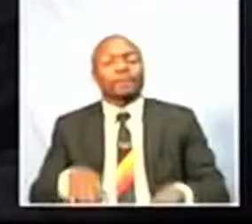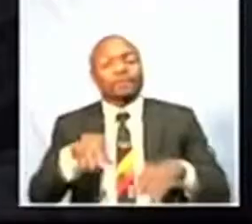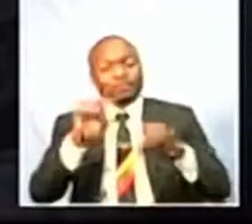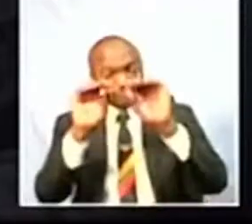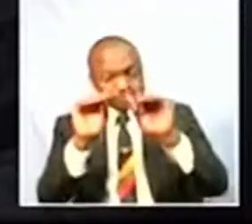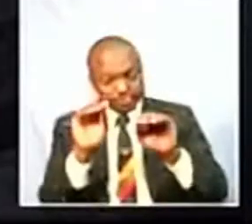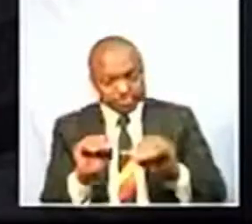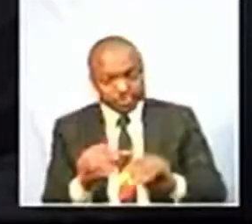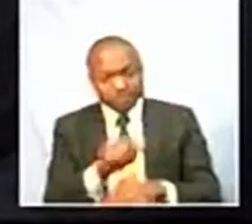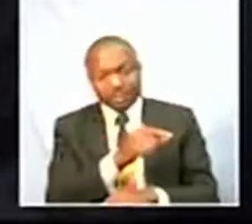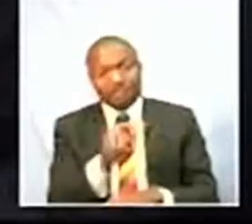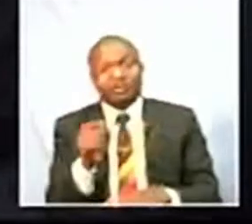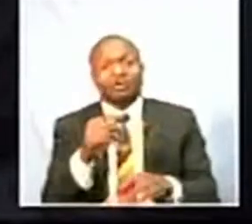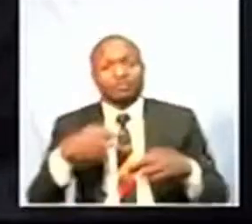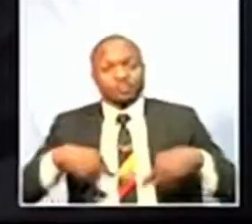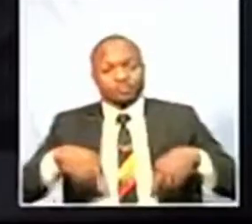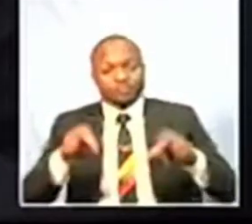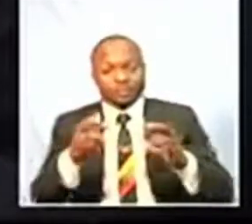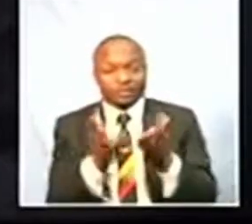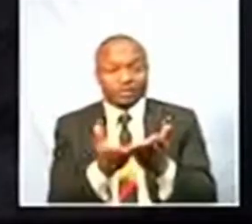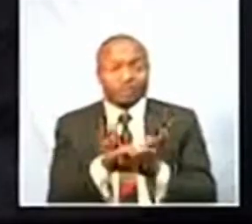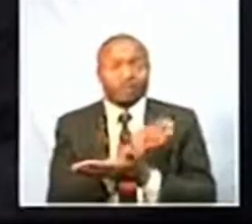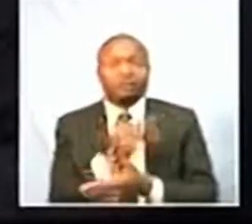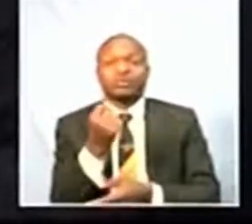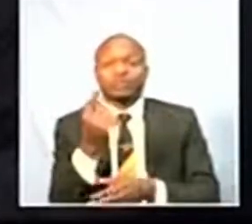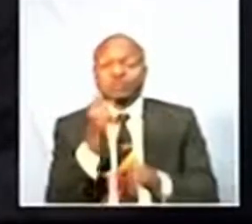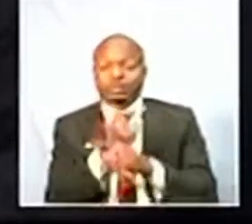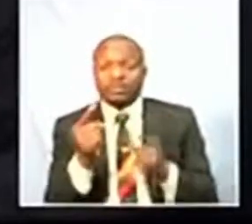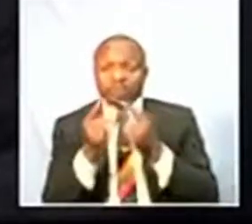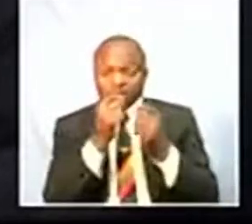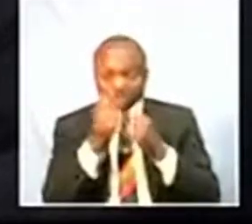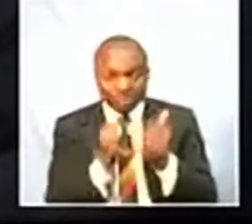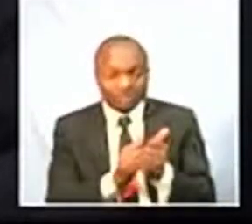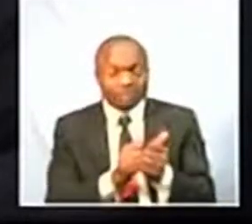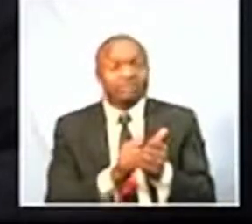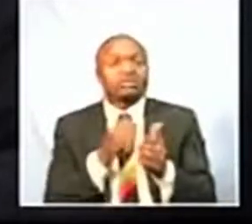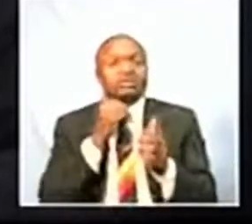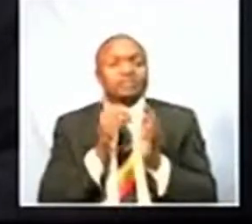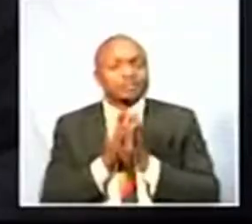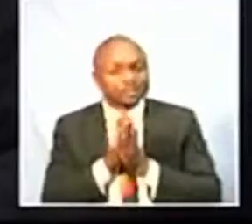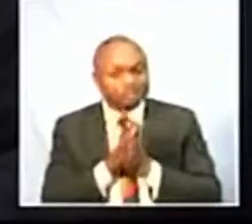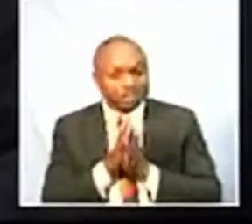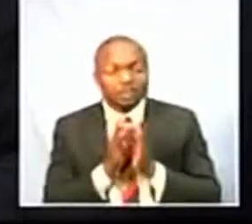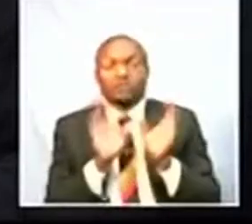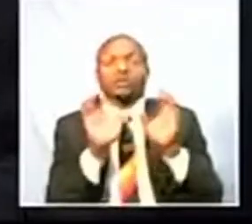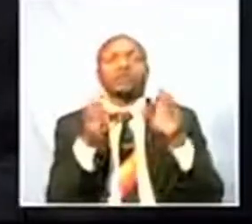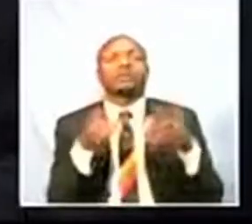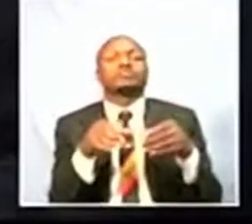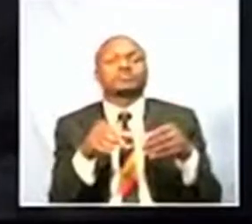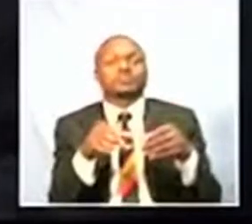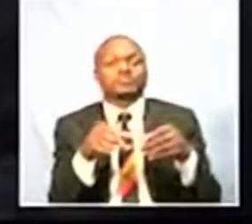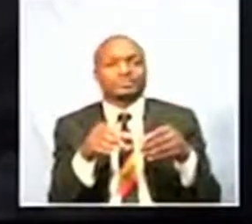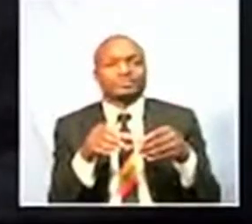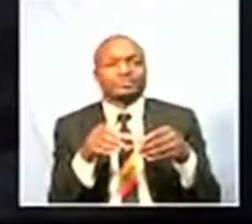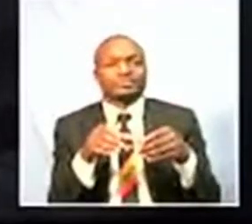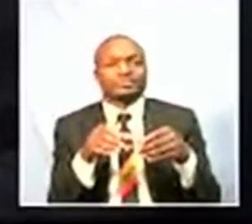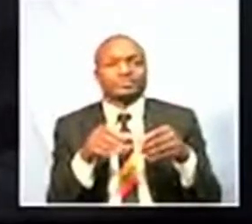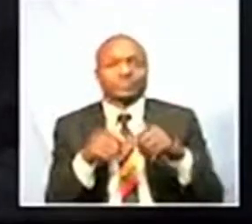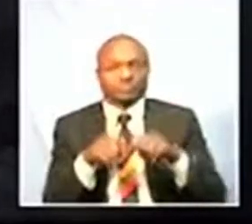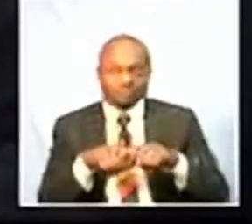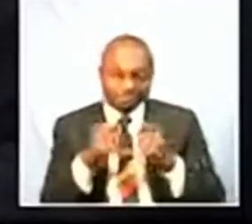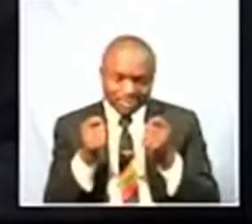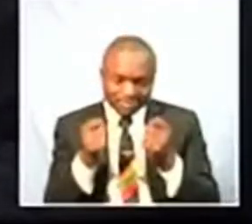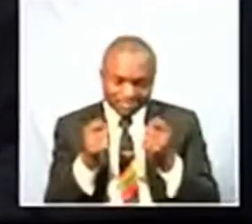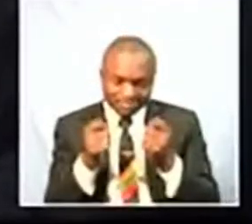that road? Then on page 11, I'm just talking about the appetite for council to